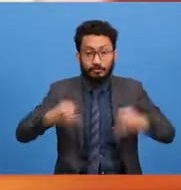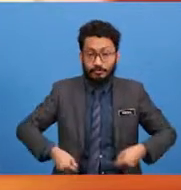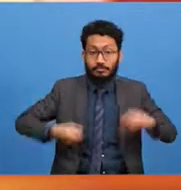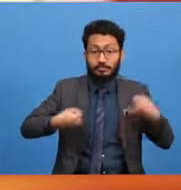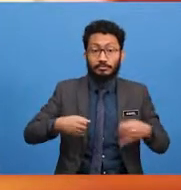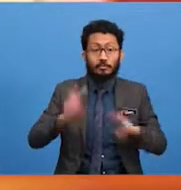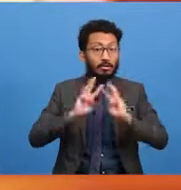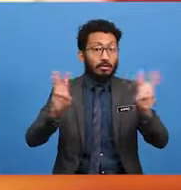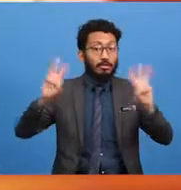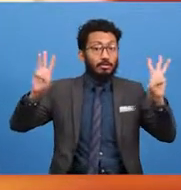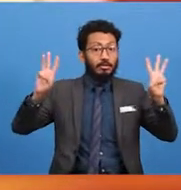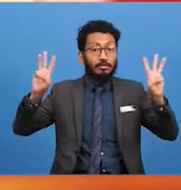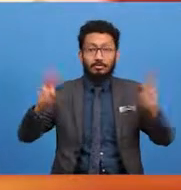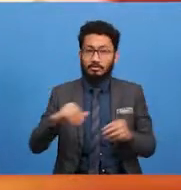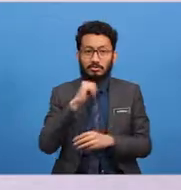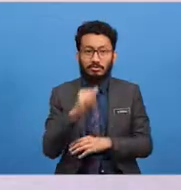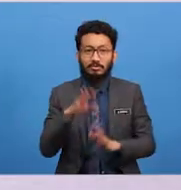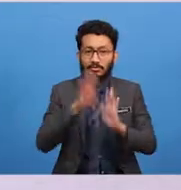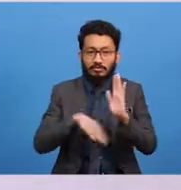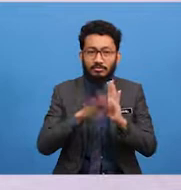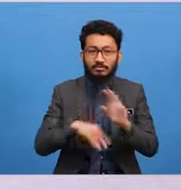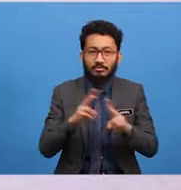know? It's very expensive.